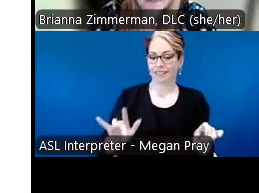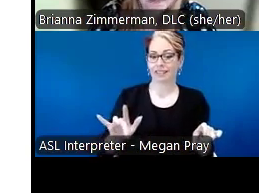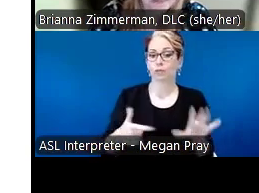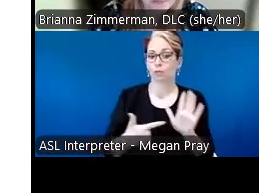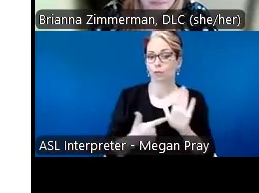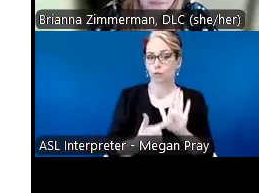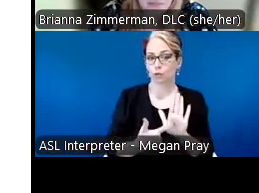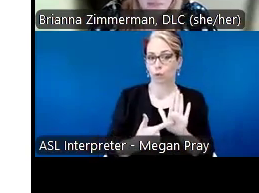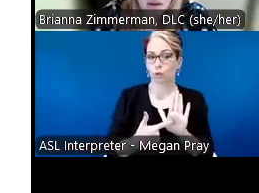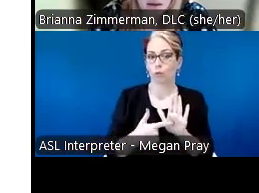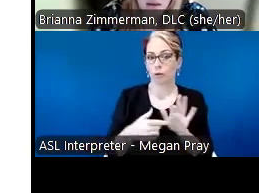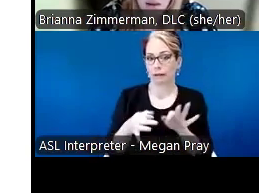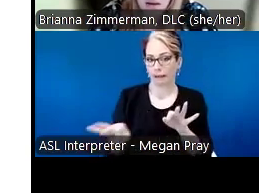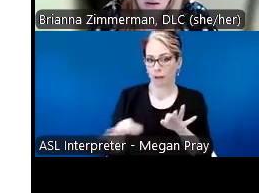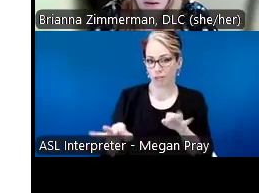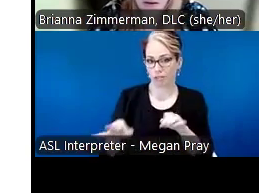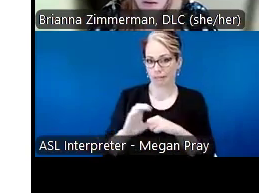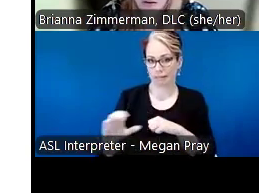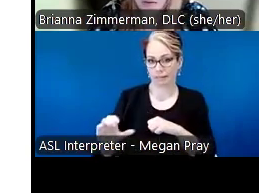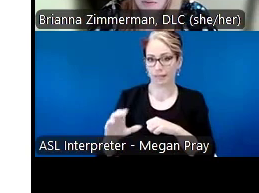icon.